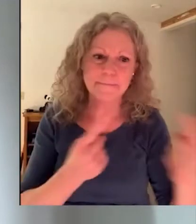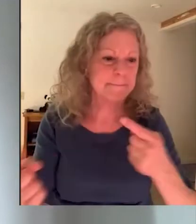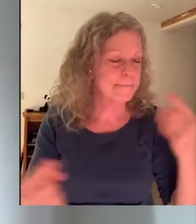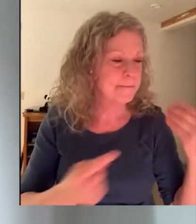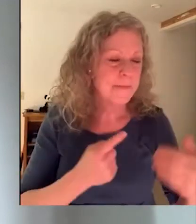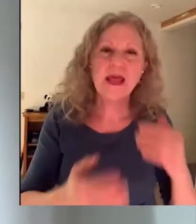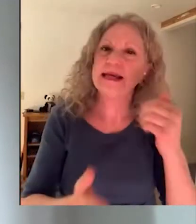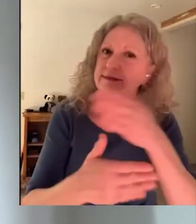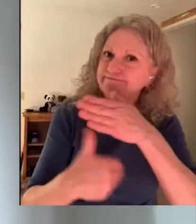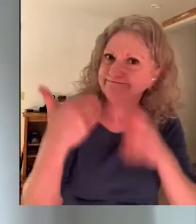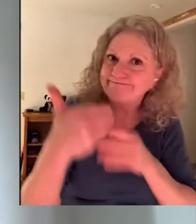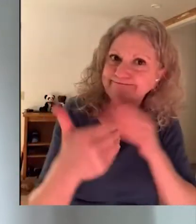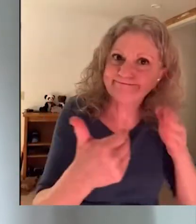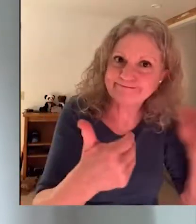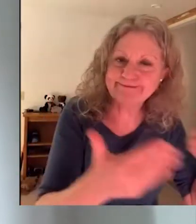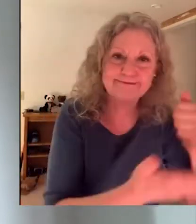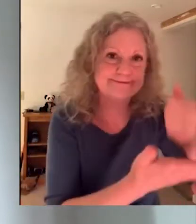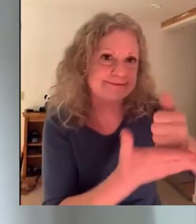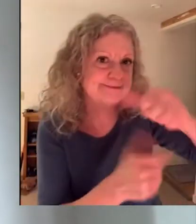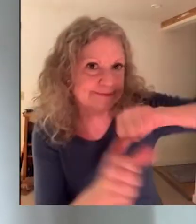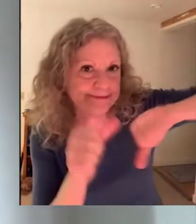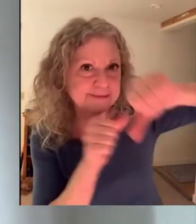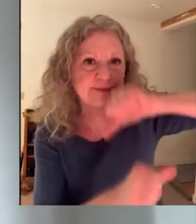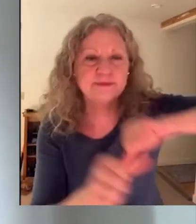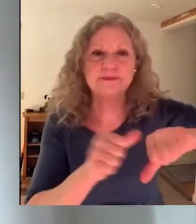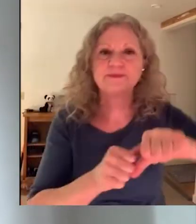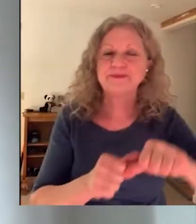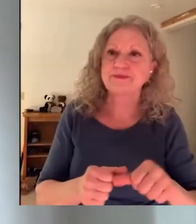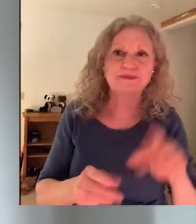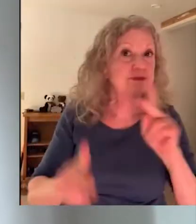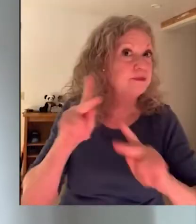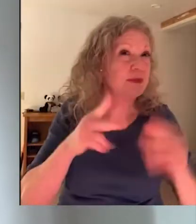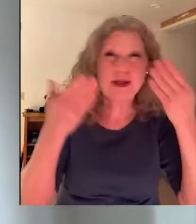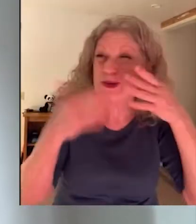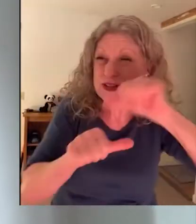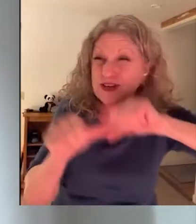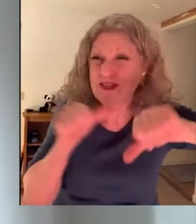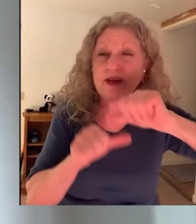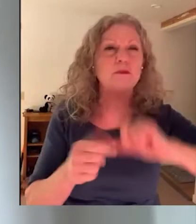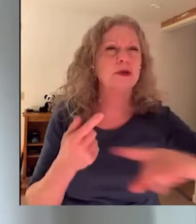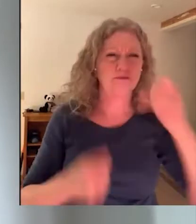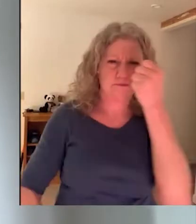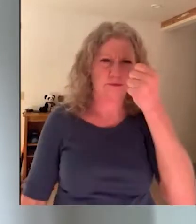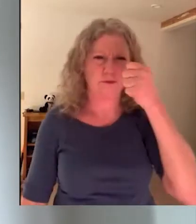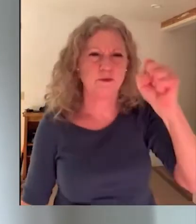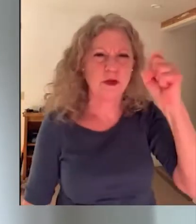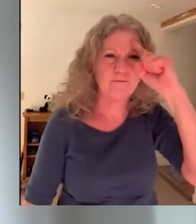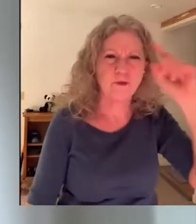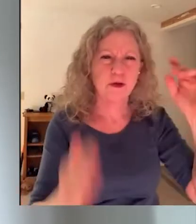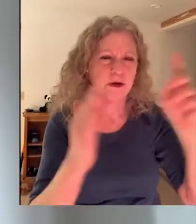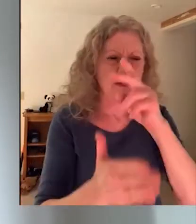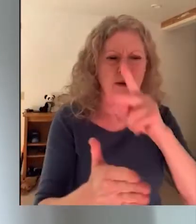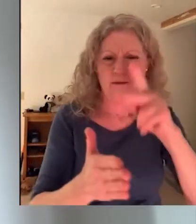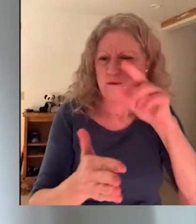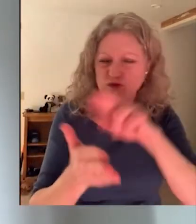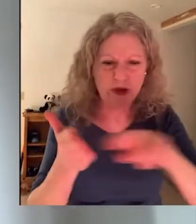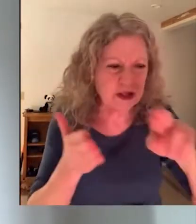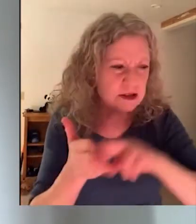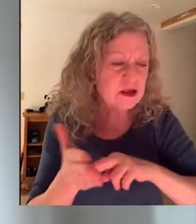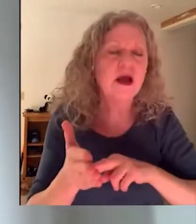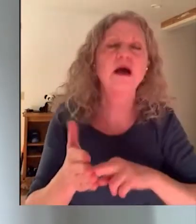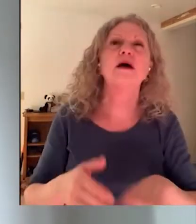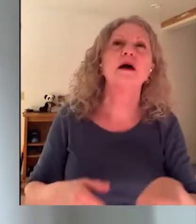helping neighbors, strangers gathering to protest for racial injustice, a business owner paying his staff